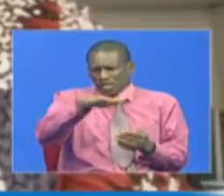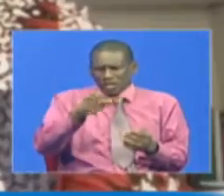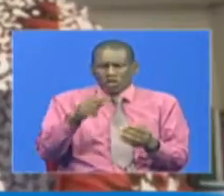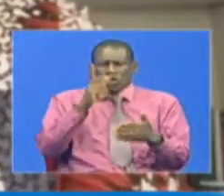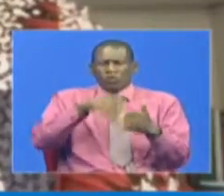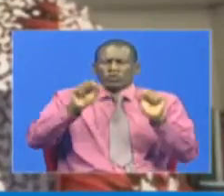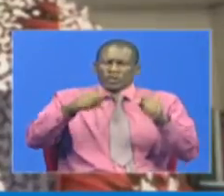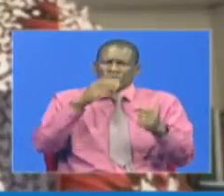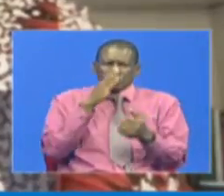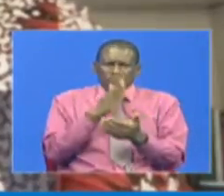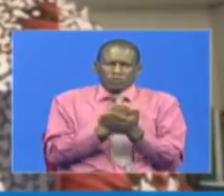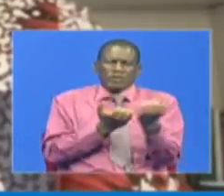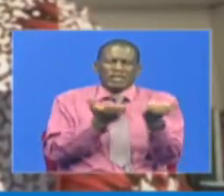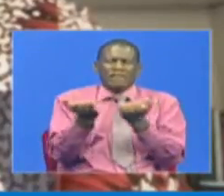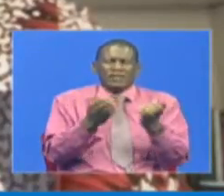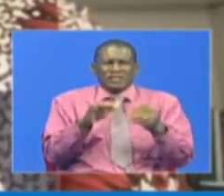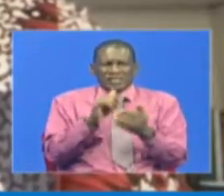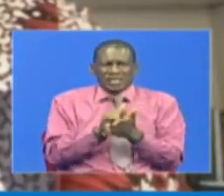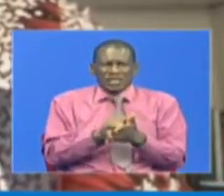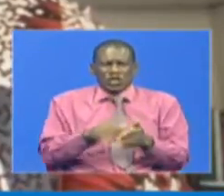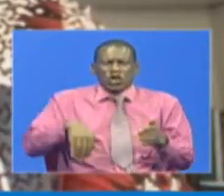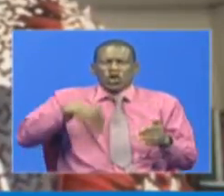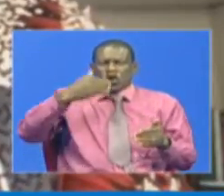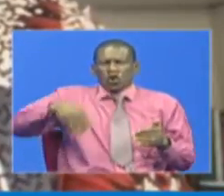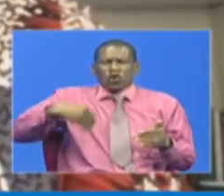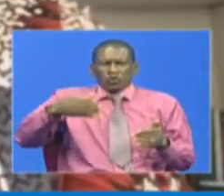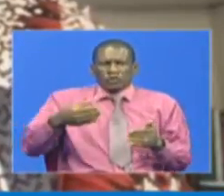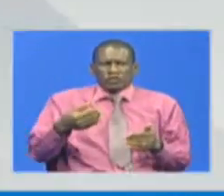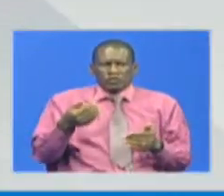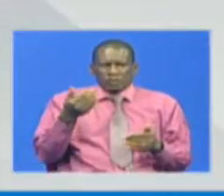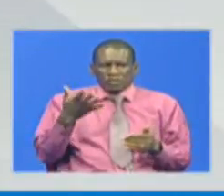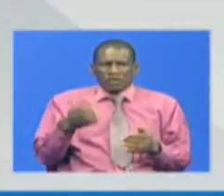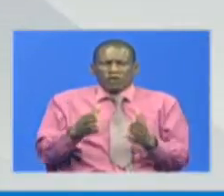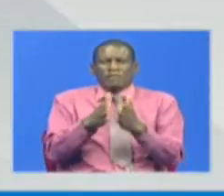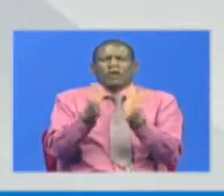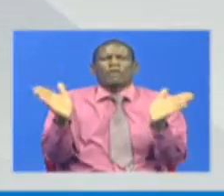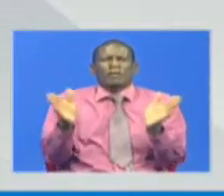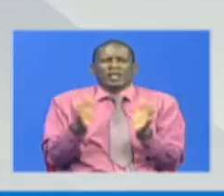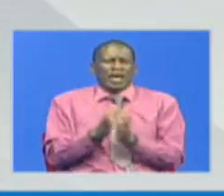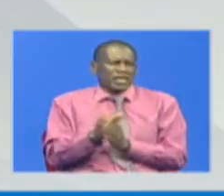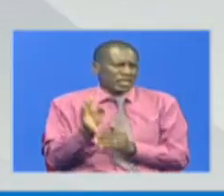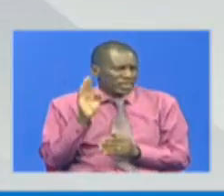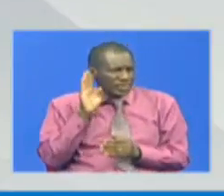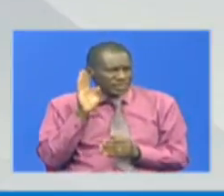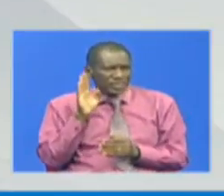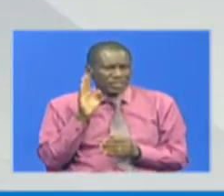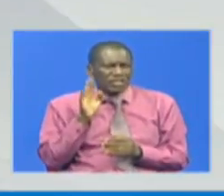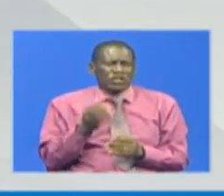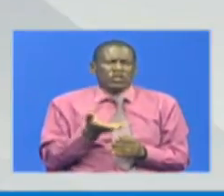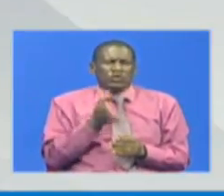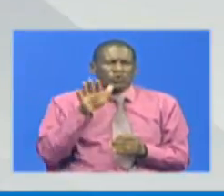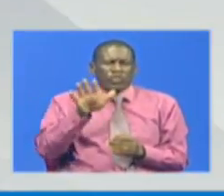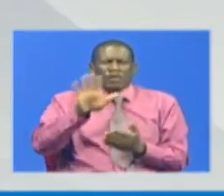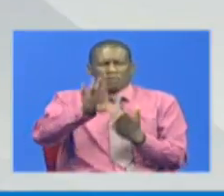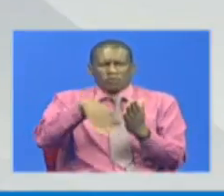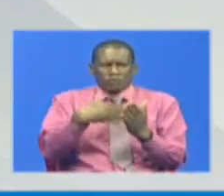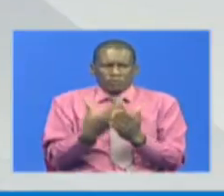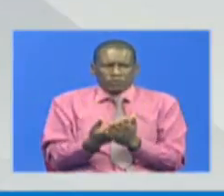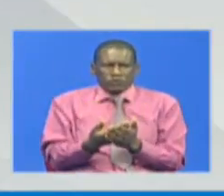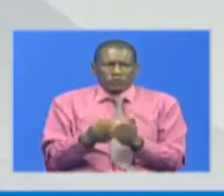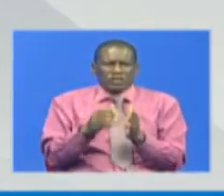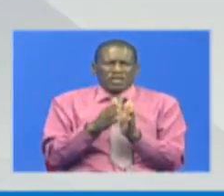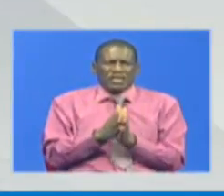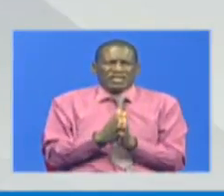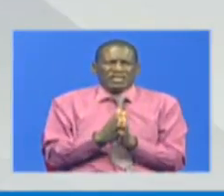can promise the businesses is that we will always remain open and listen to their proposals and